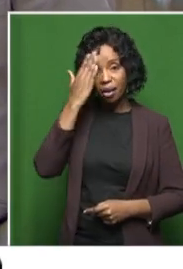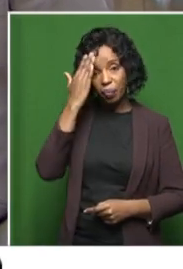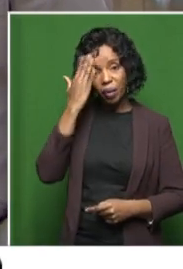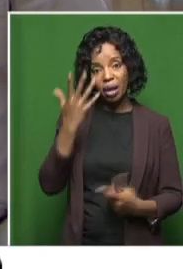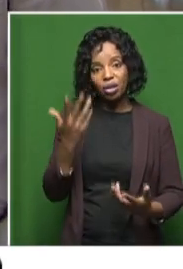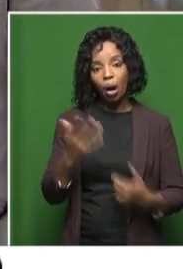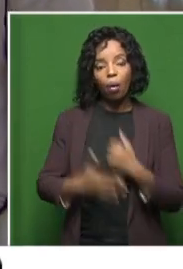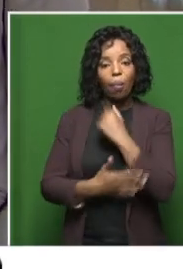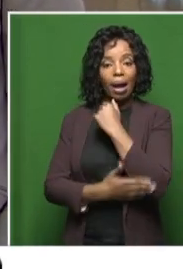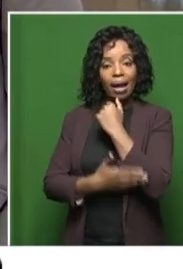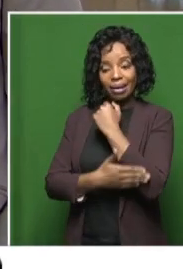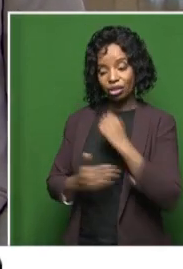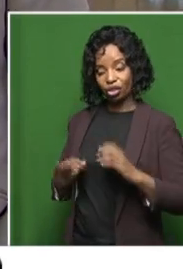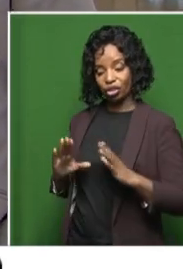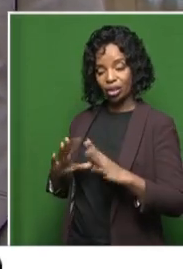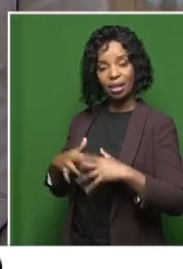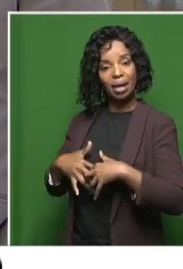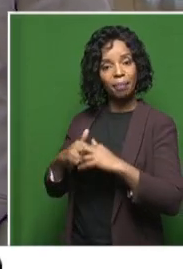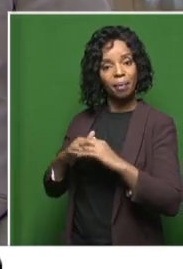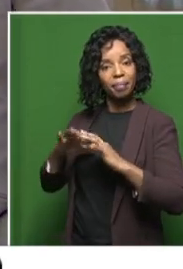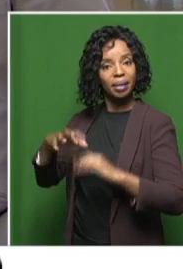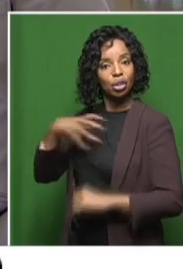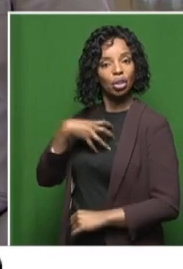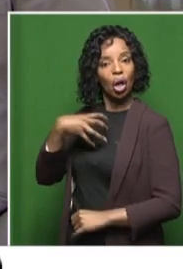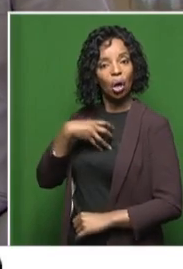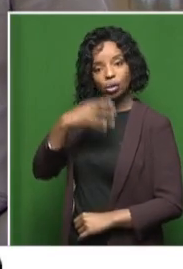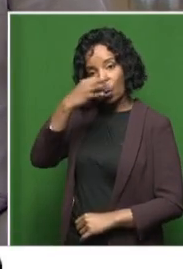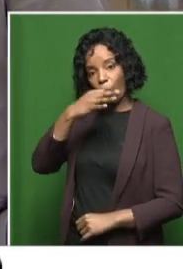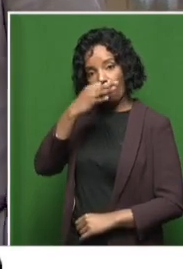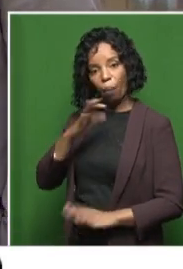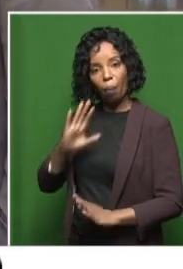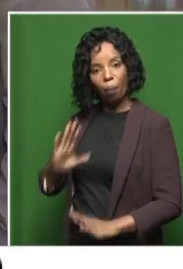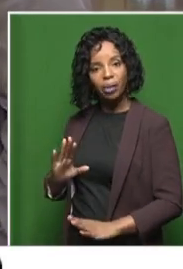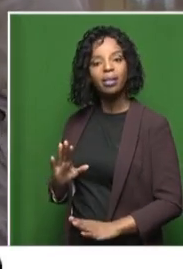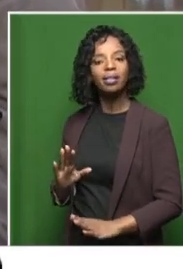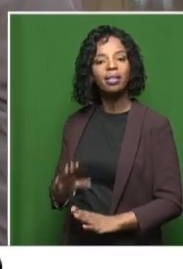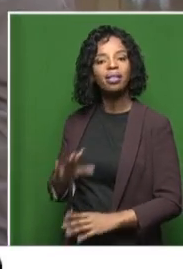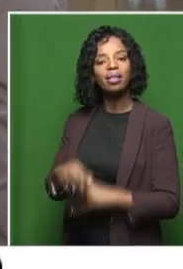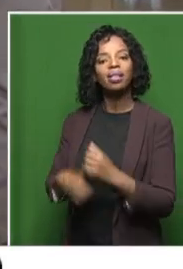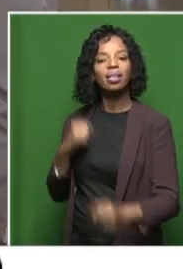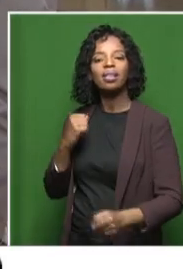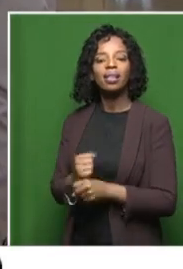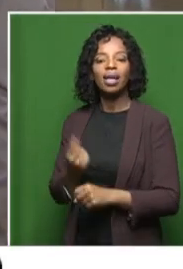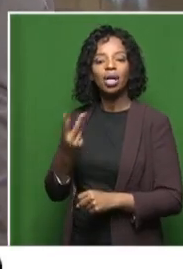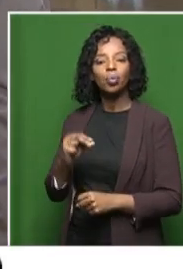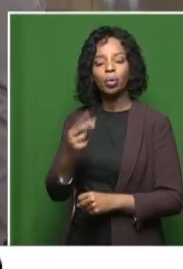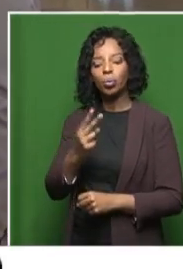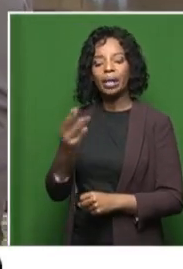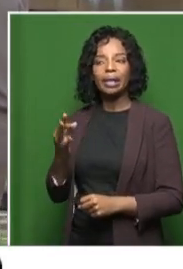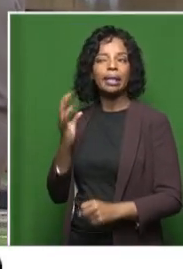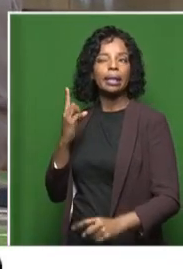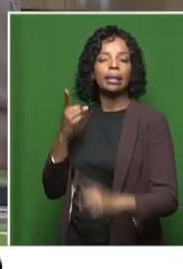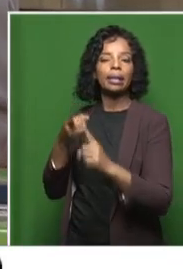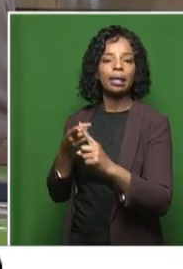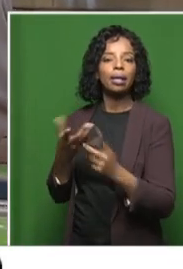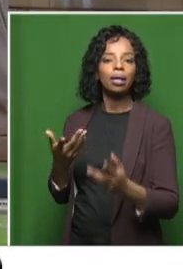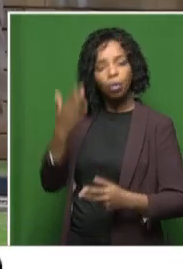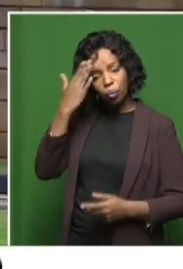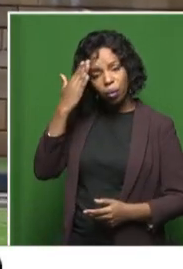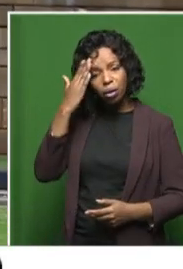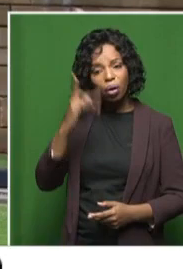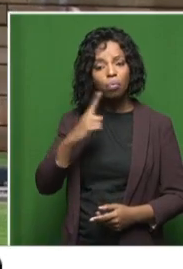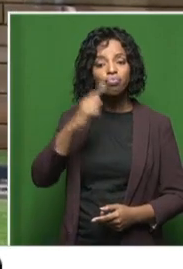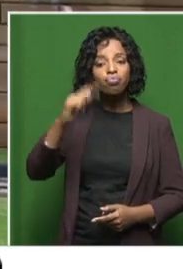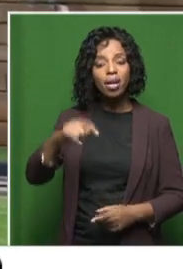really have its own oil rigs come 2023. And we know with the current conflict in Ukraine, the oil price is